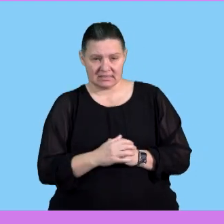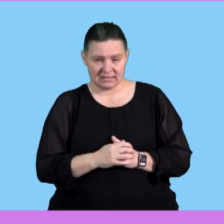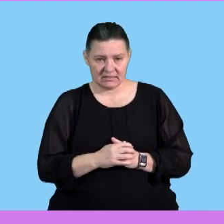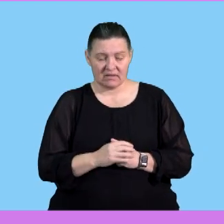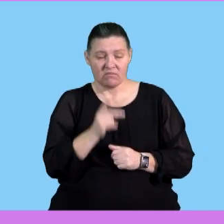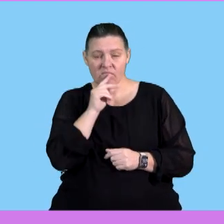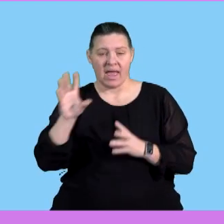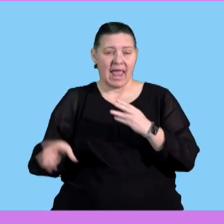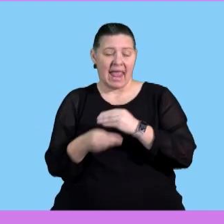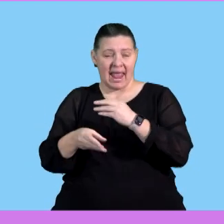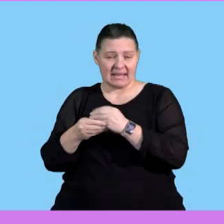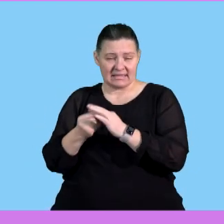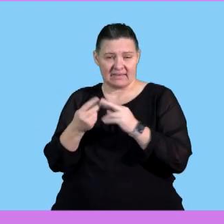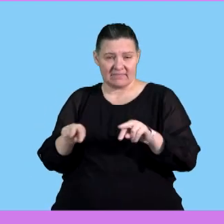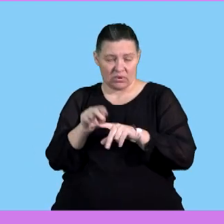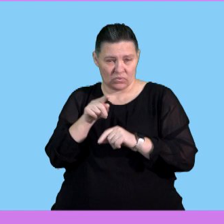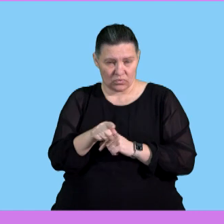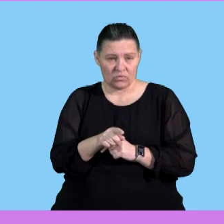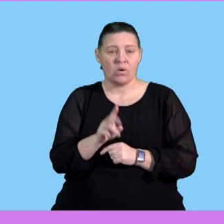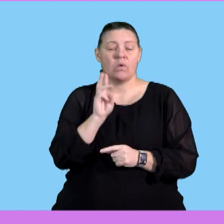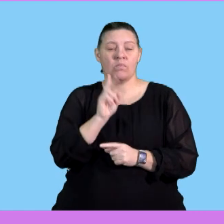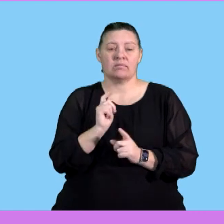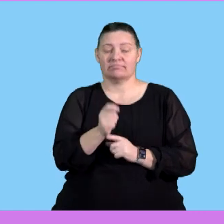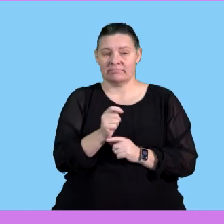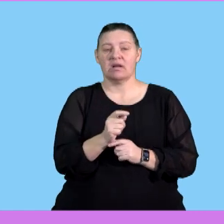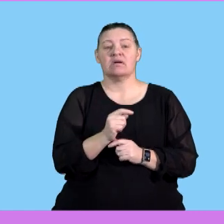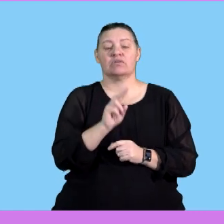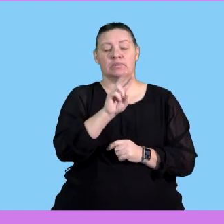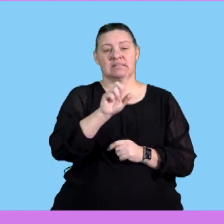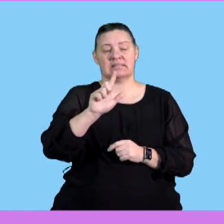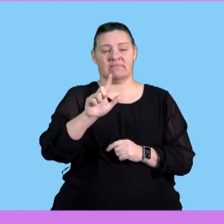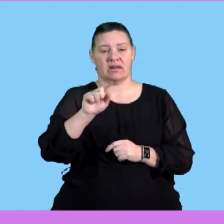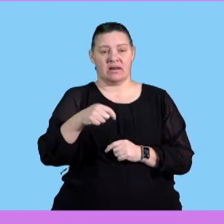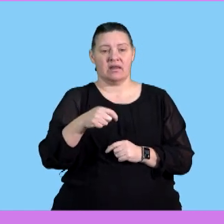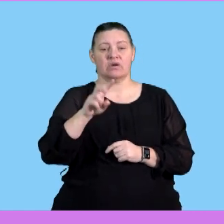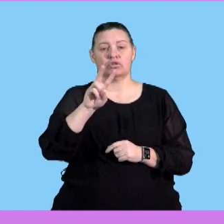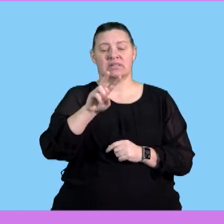127.23. Now, when you add all these values, that's what you're going to have, which is